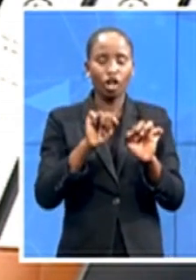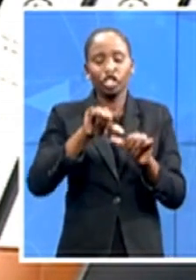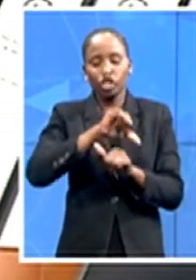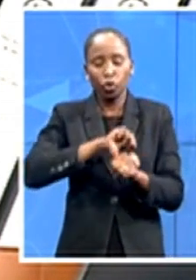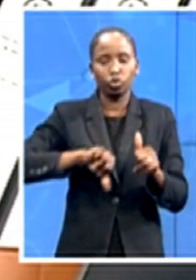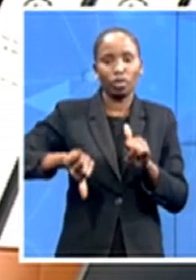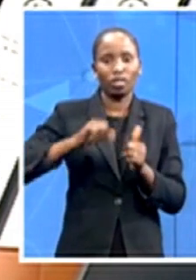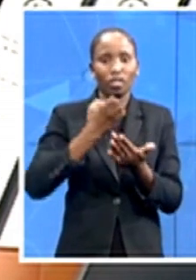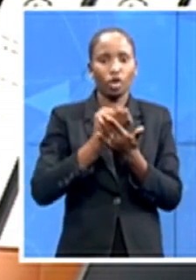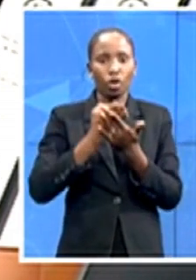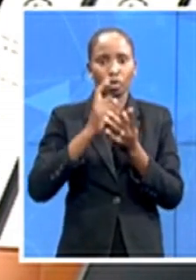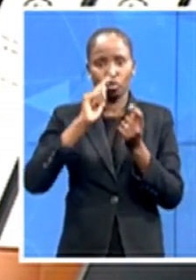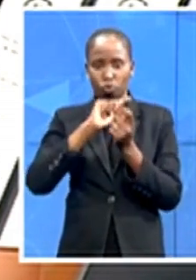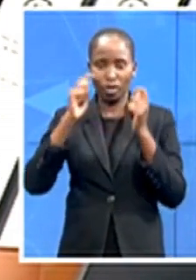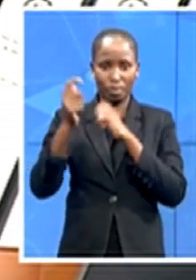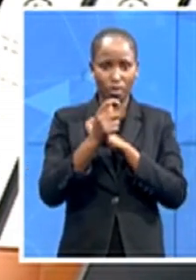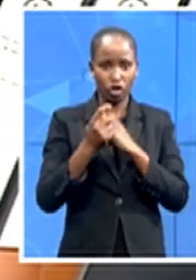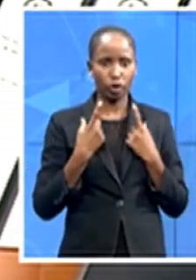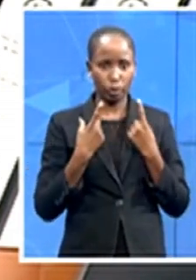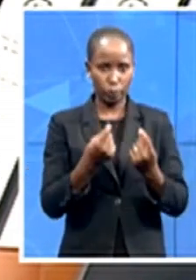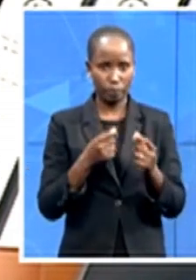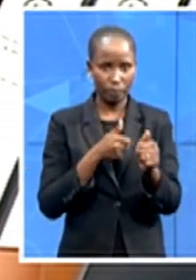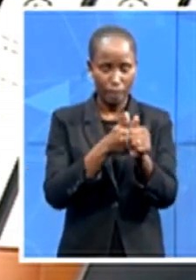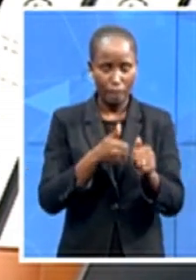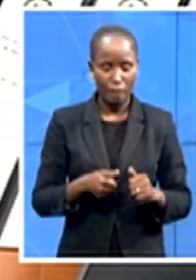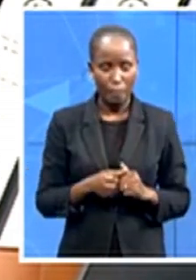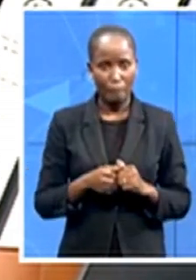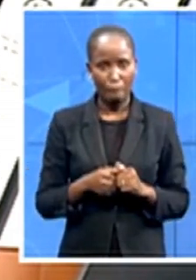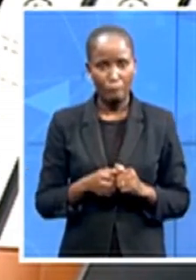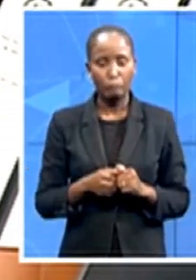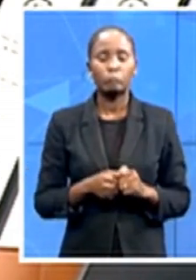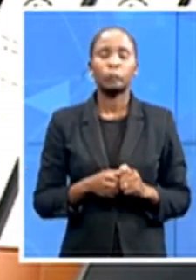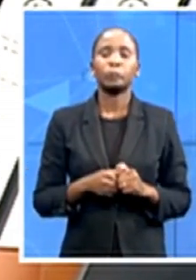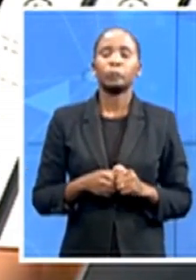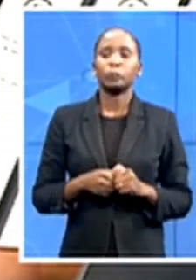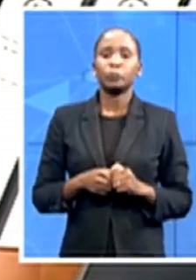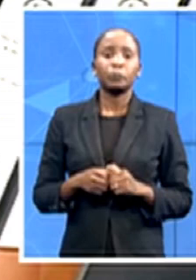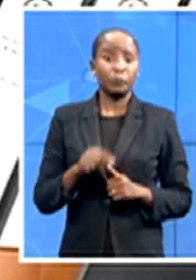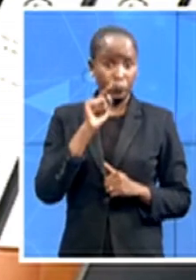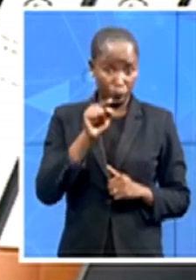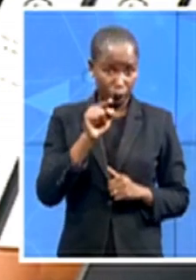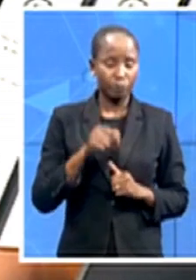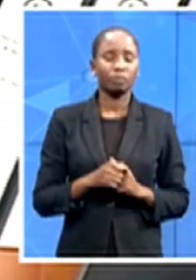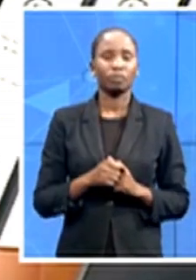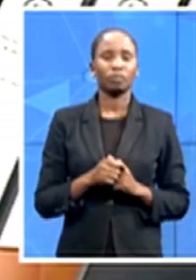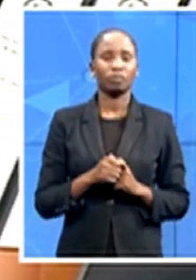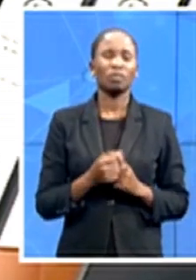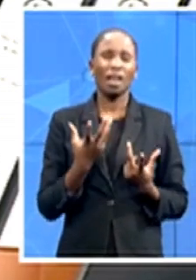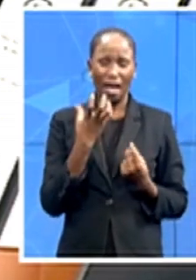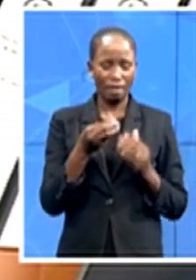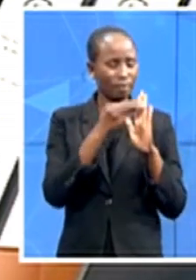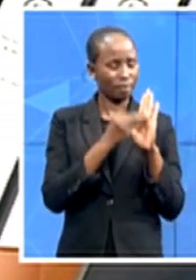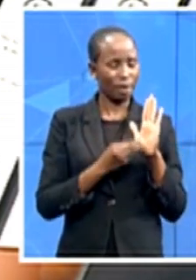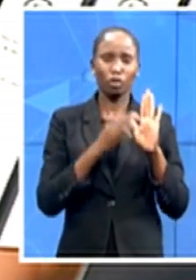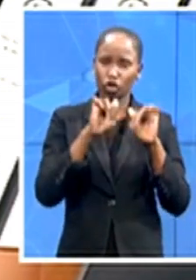Now, this meant staying in the arena with the challenges and limitations and